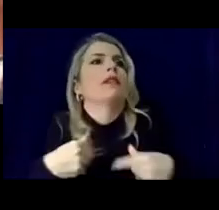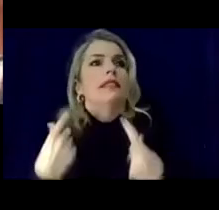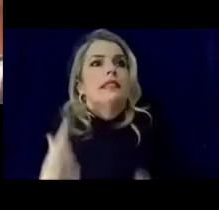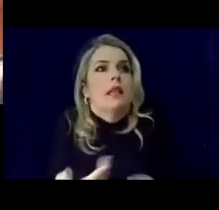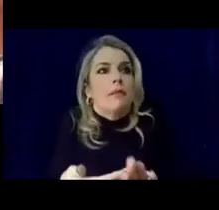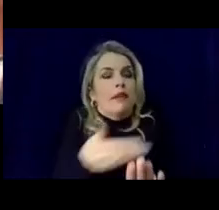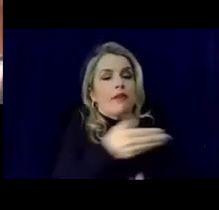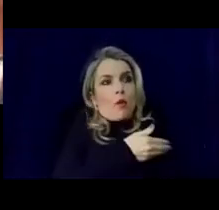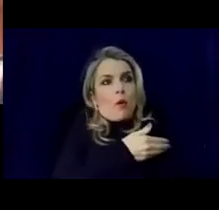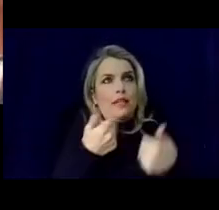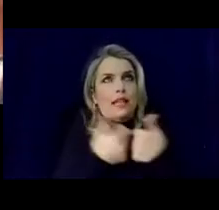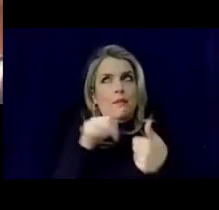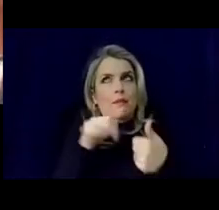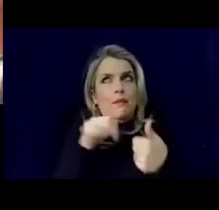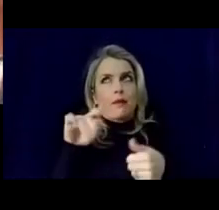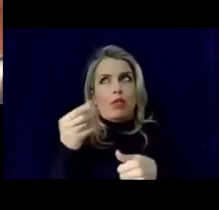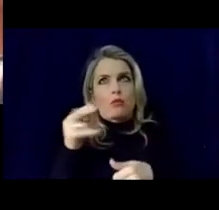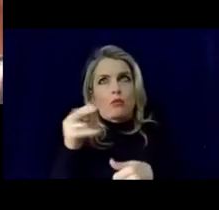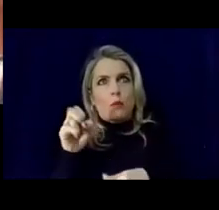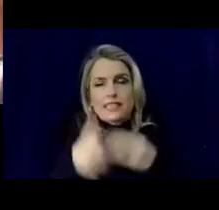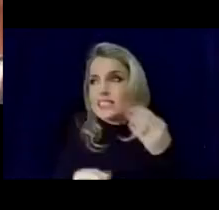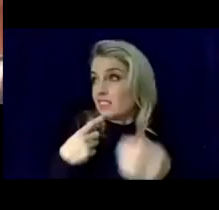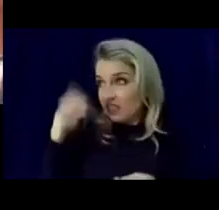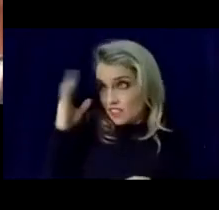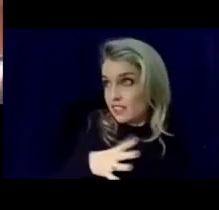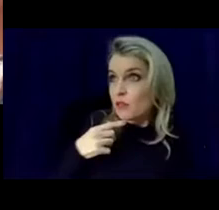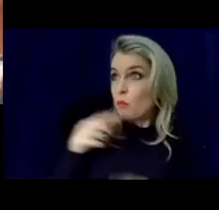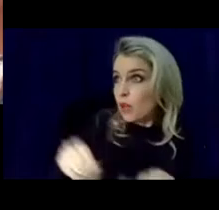Game of Thrones ended. Well, guy said he'd come by this afternoon.